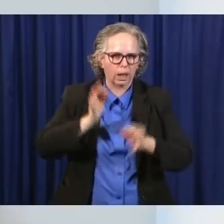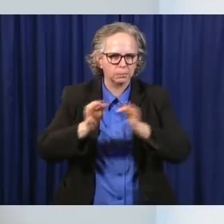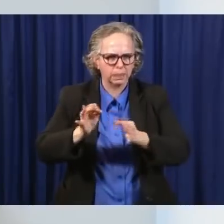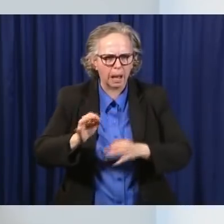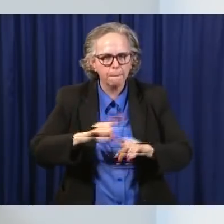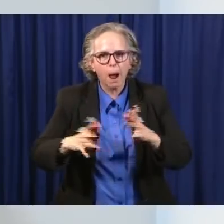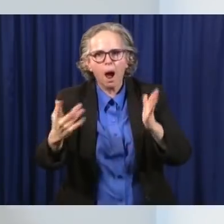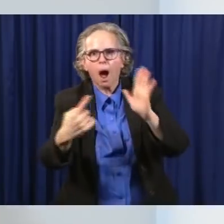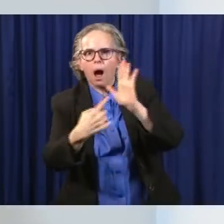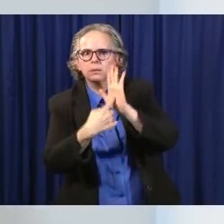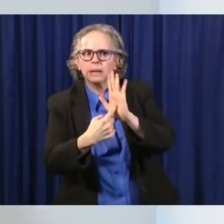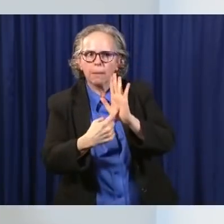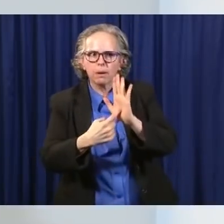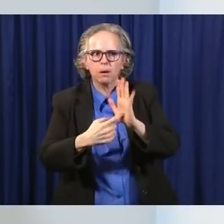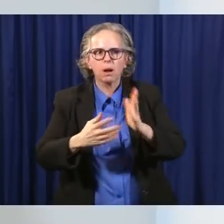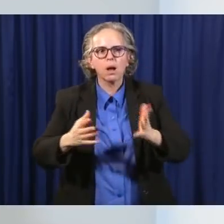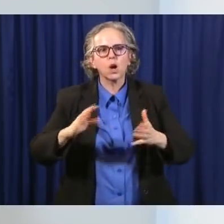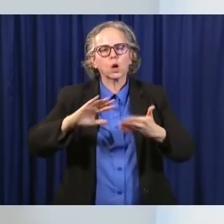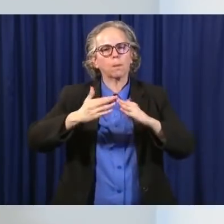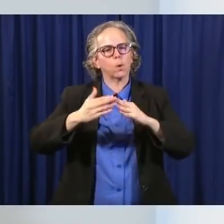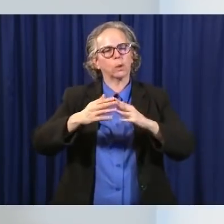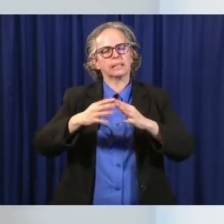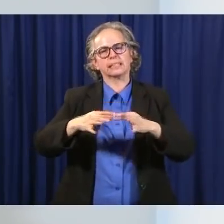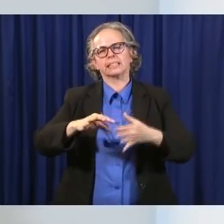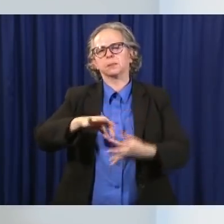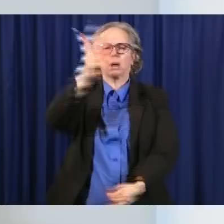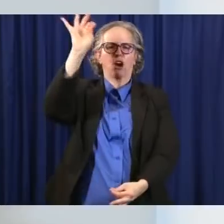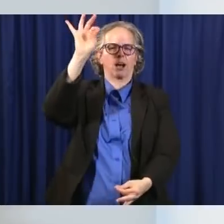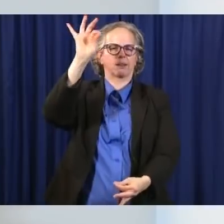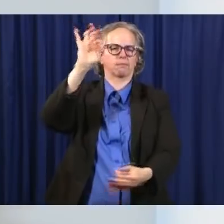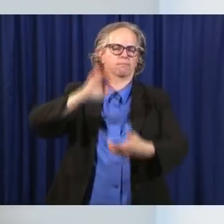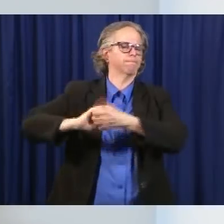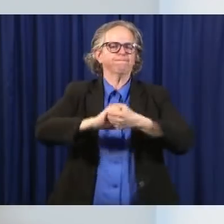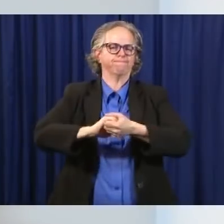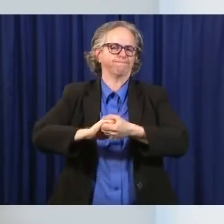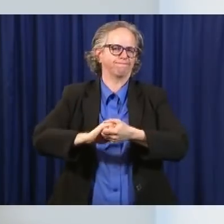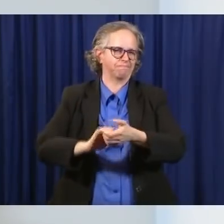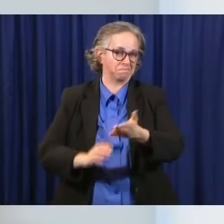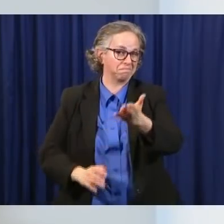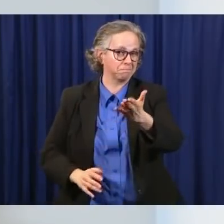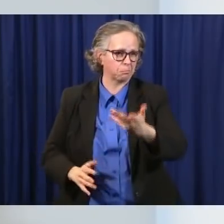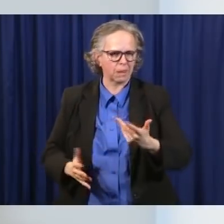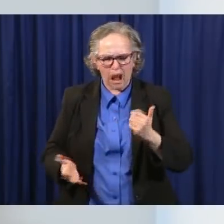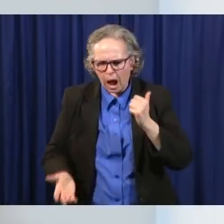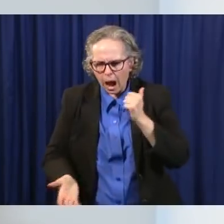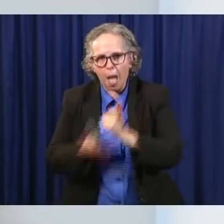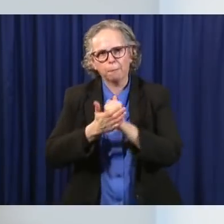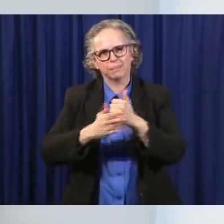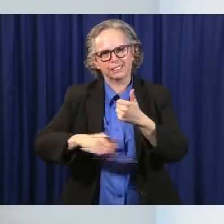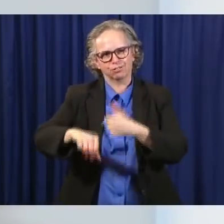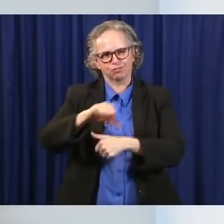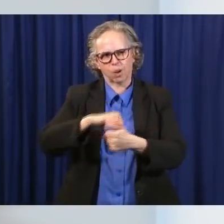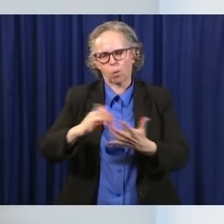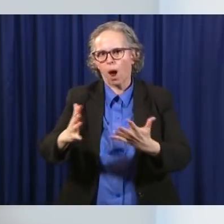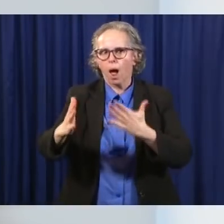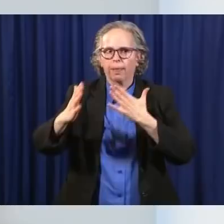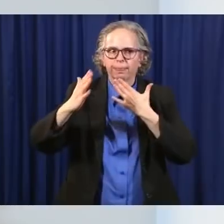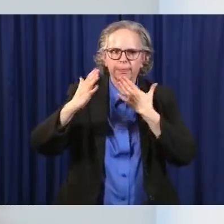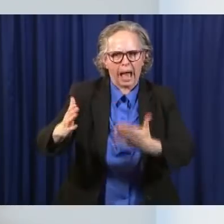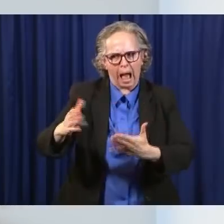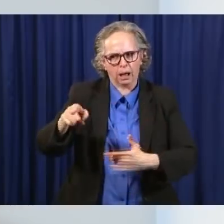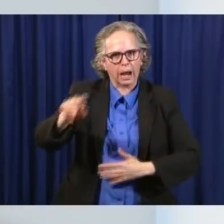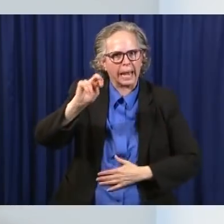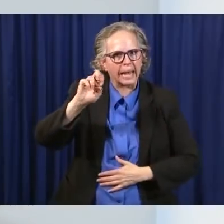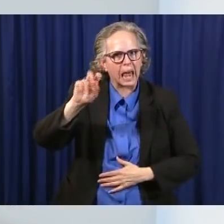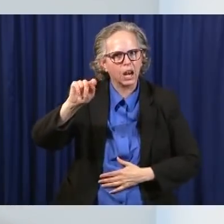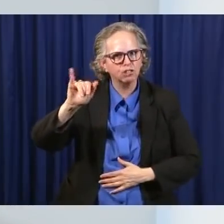in it all together spirit, that are helping us out. And I want to thank them for that. And I